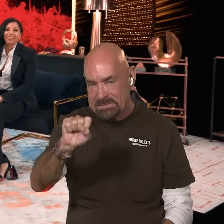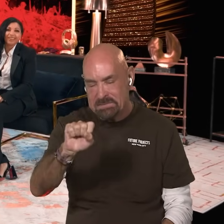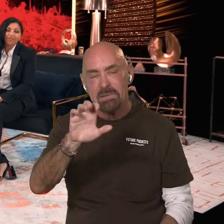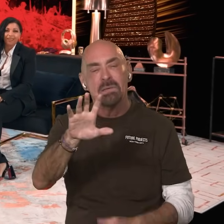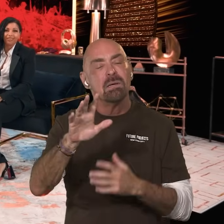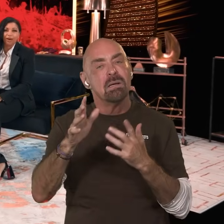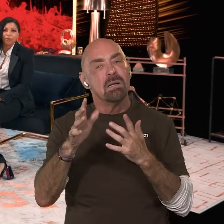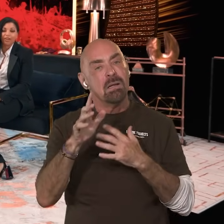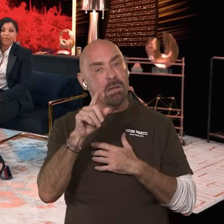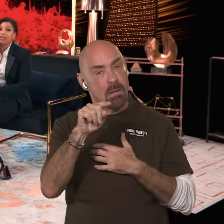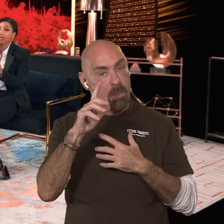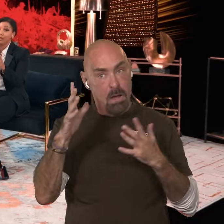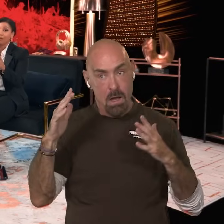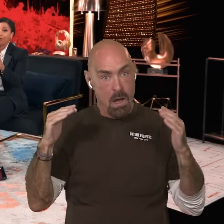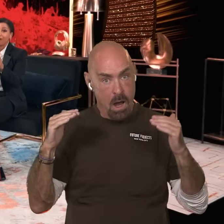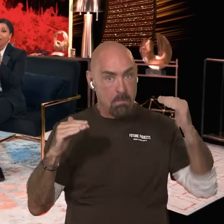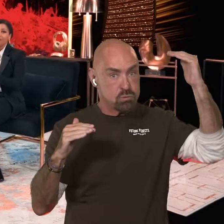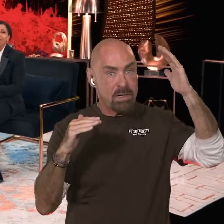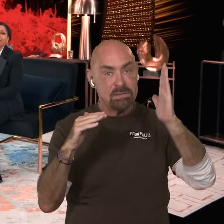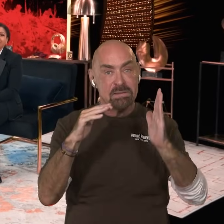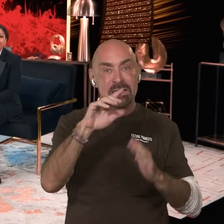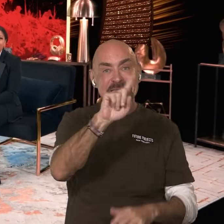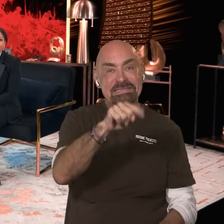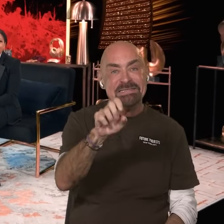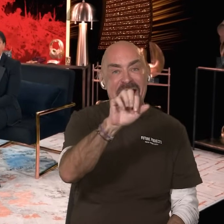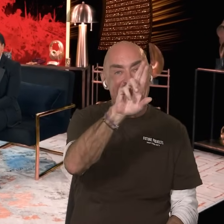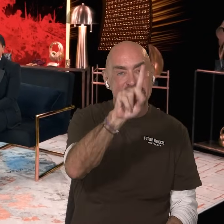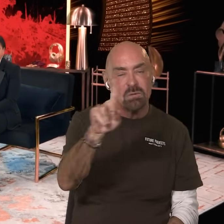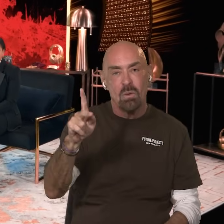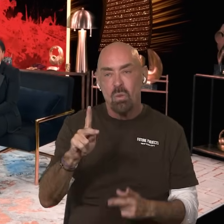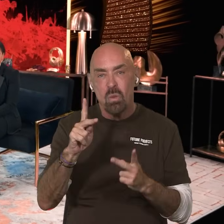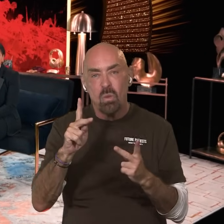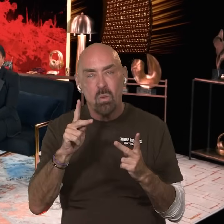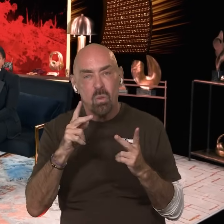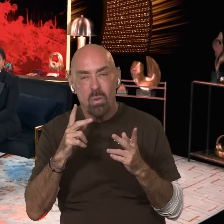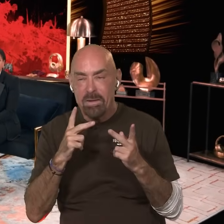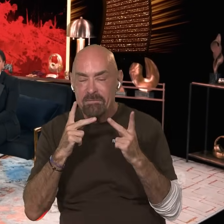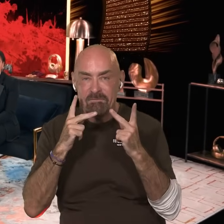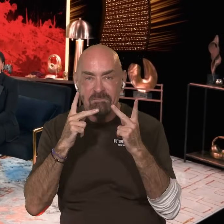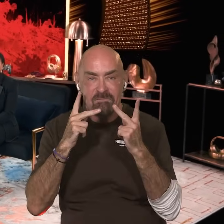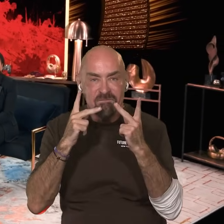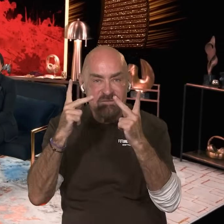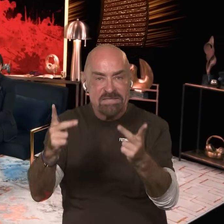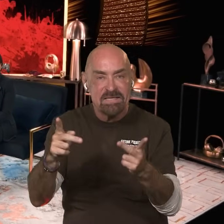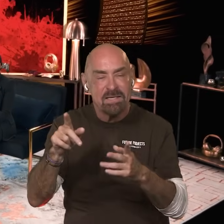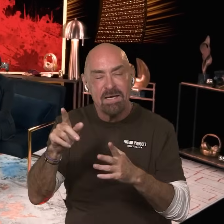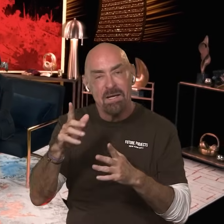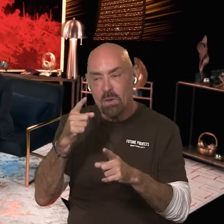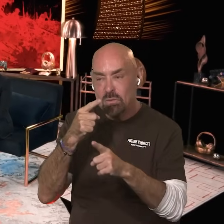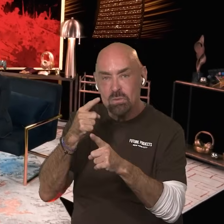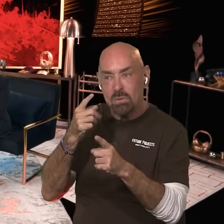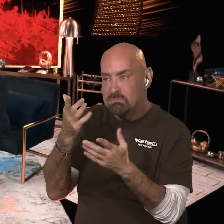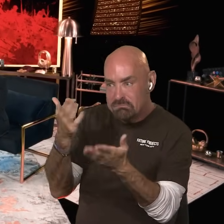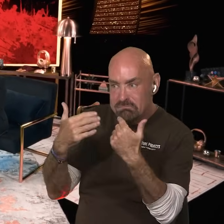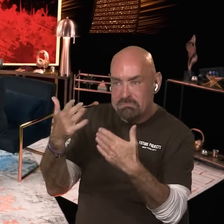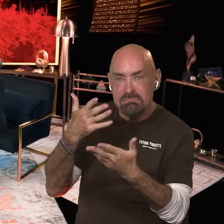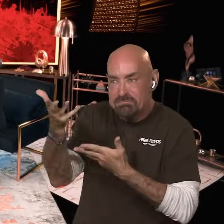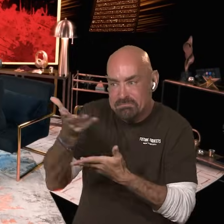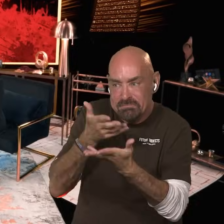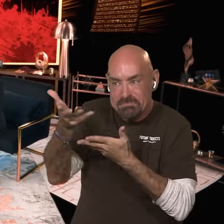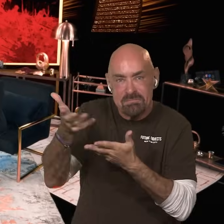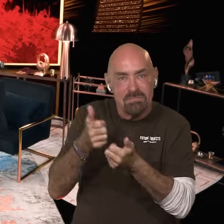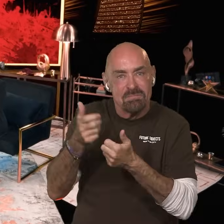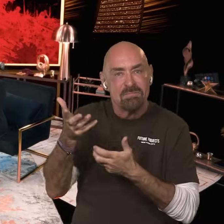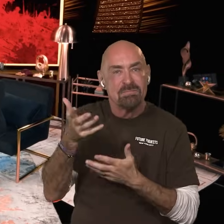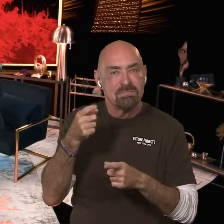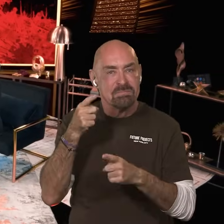only things that have gotten an upgrade. To learn more, we visited those mad scientists at Tripwire Interactive for this exclusive look at the guns and